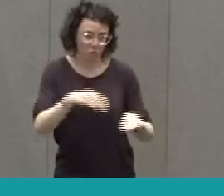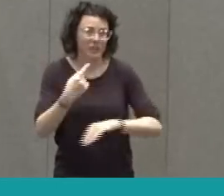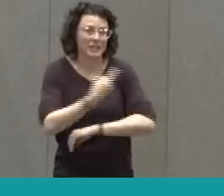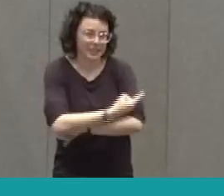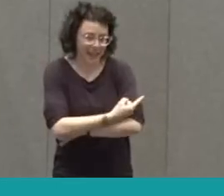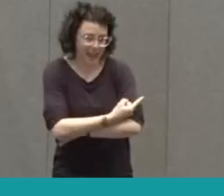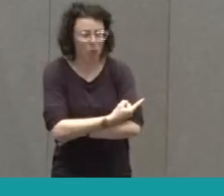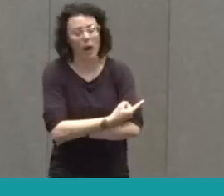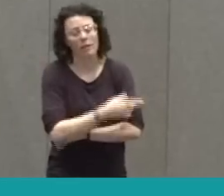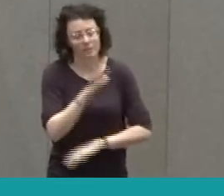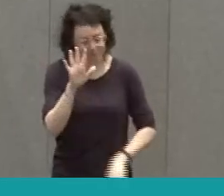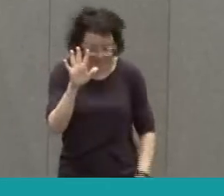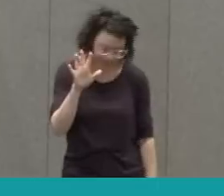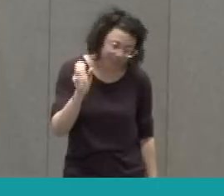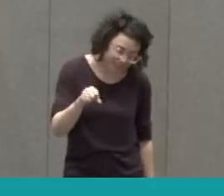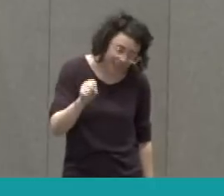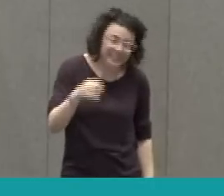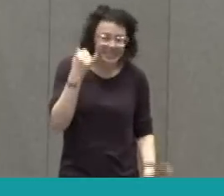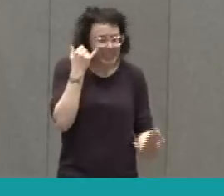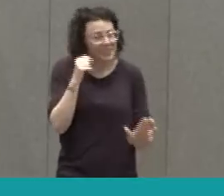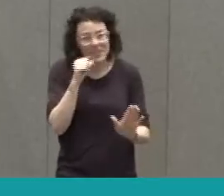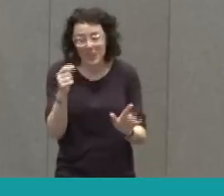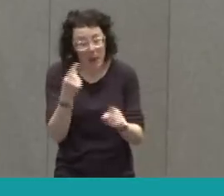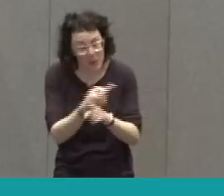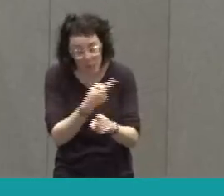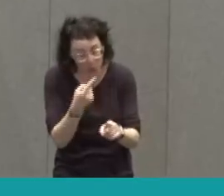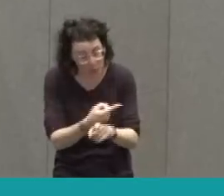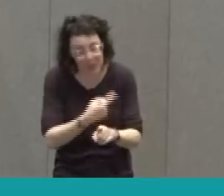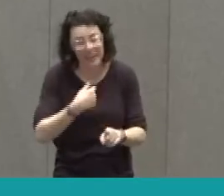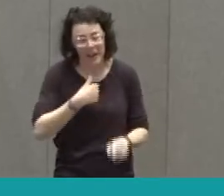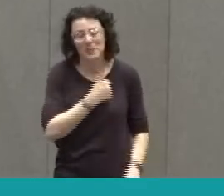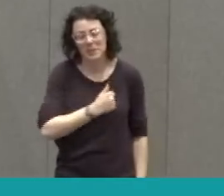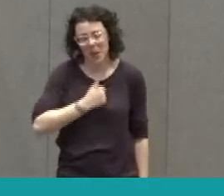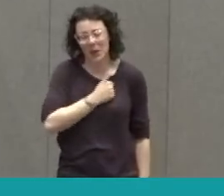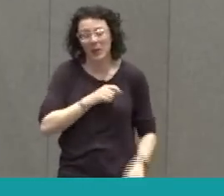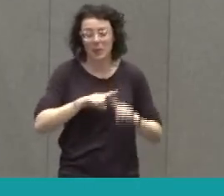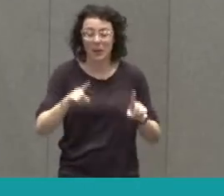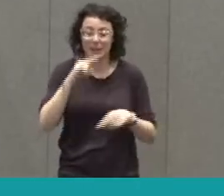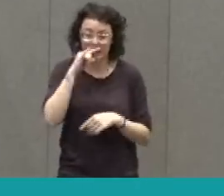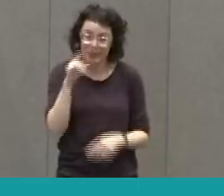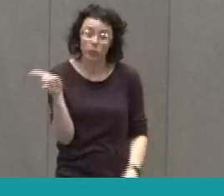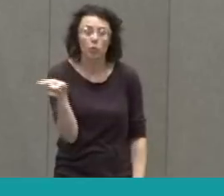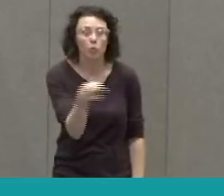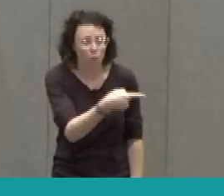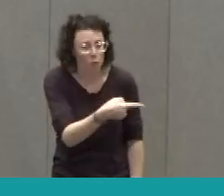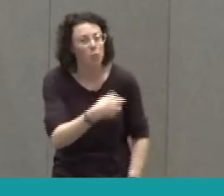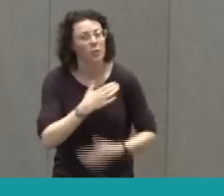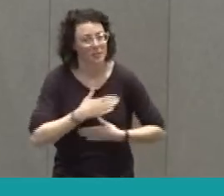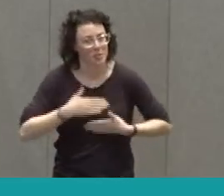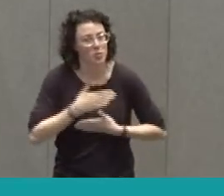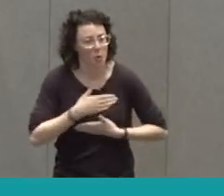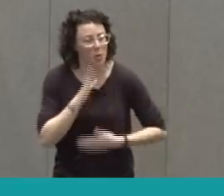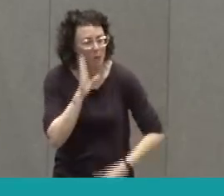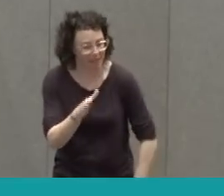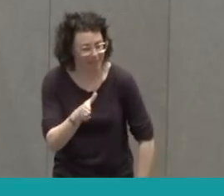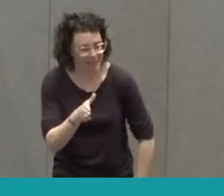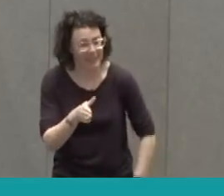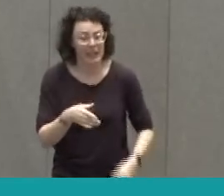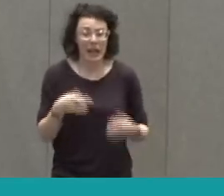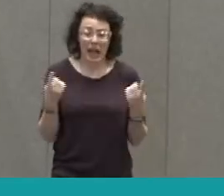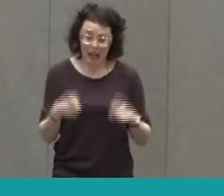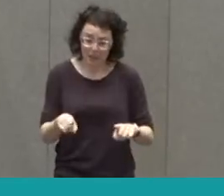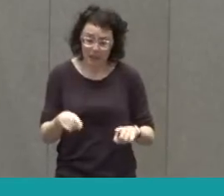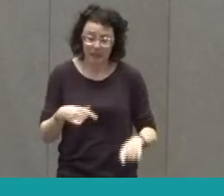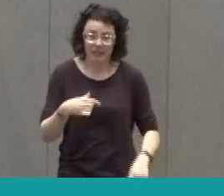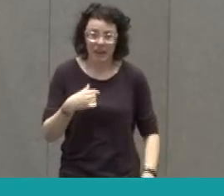if this is inappropriate, I'm sorry. But I know kids, you'll love this. What happened was I had to go to the